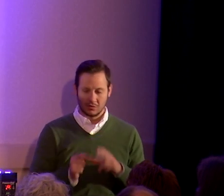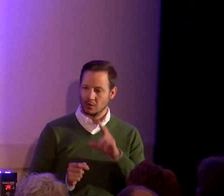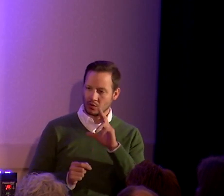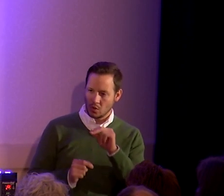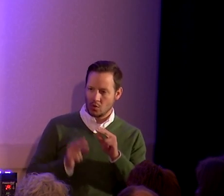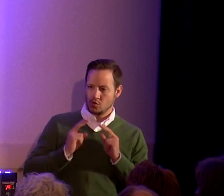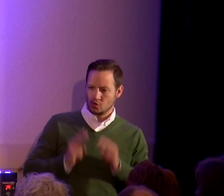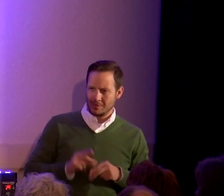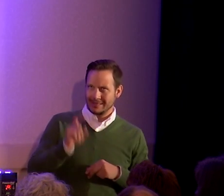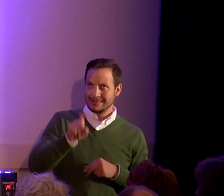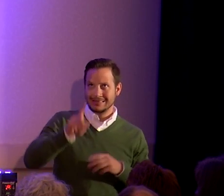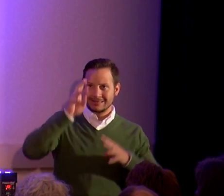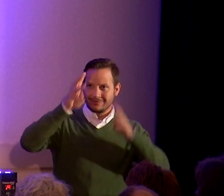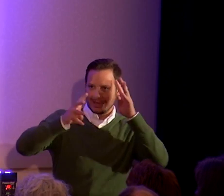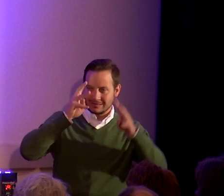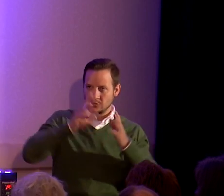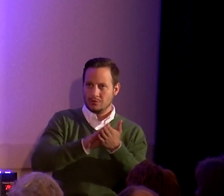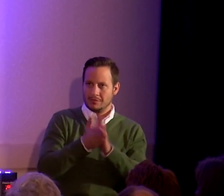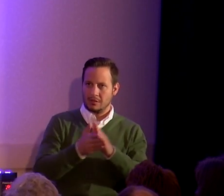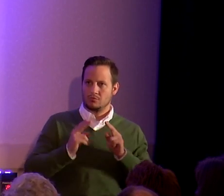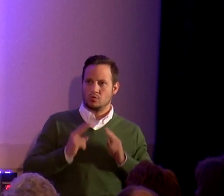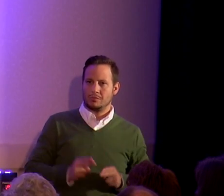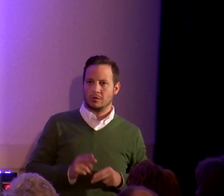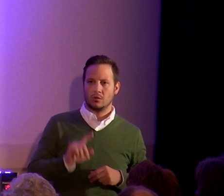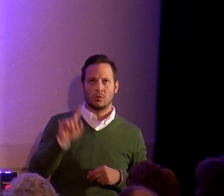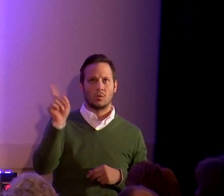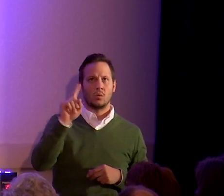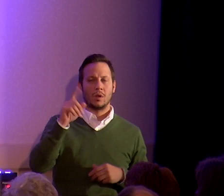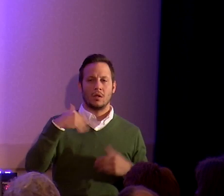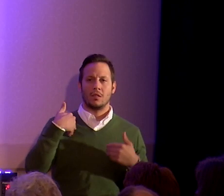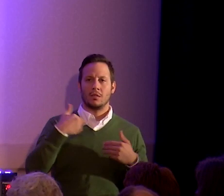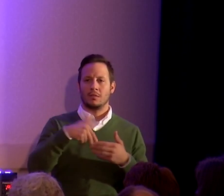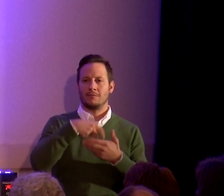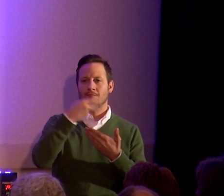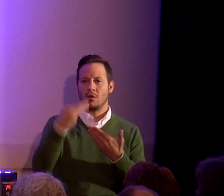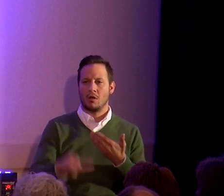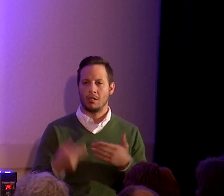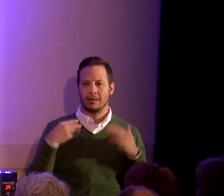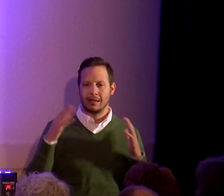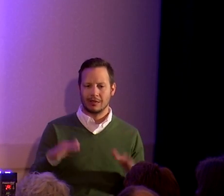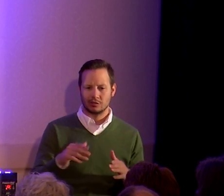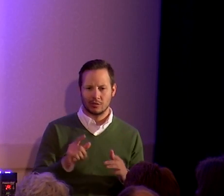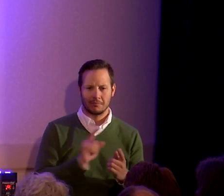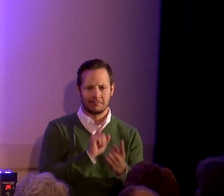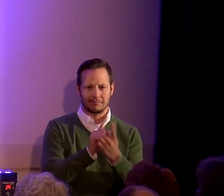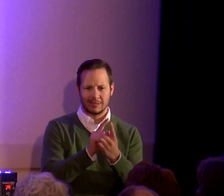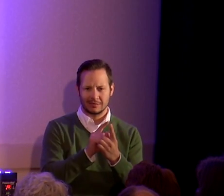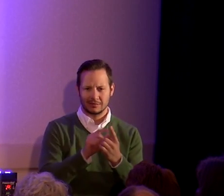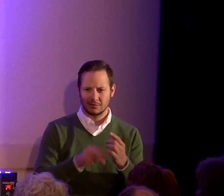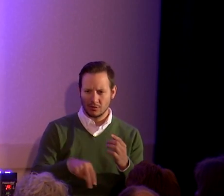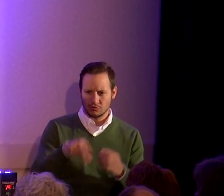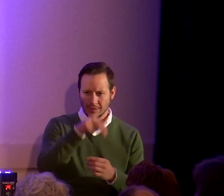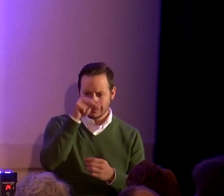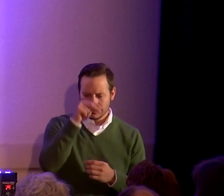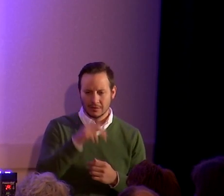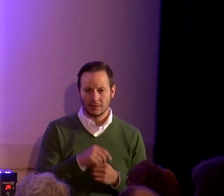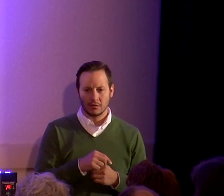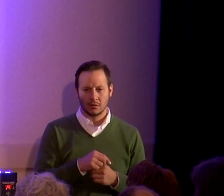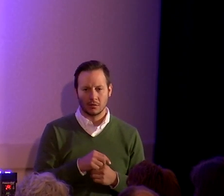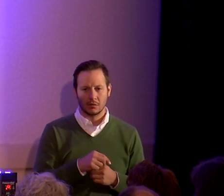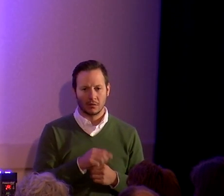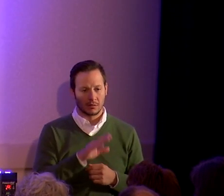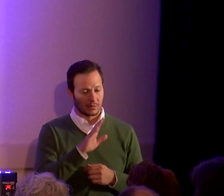humans need fantasy to be human, to be the place where the falling angel meets the rising ape. Tooth fairies? Hogfathers?